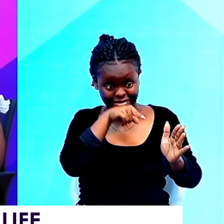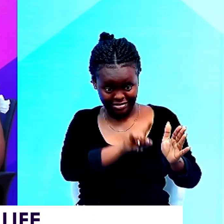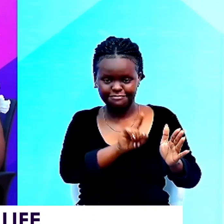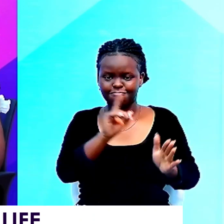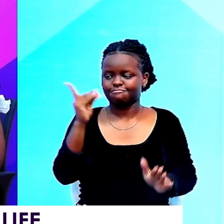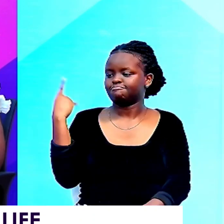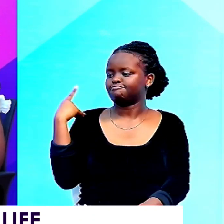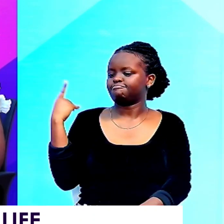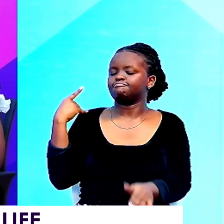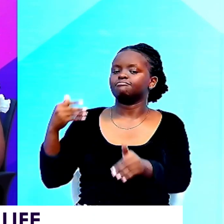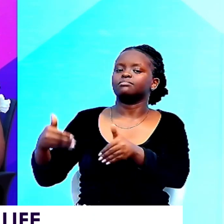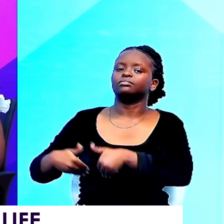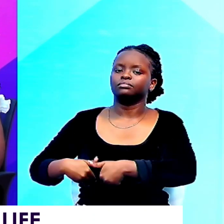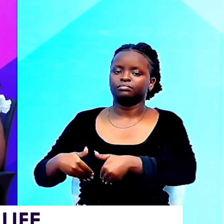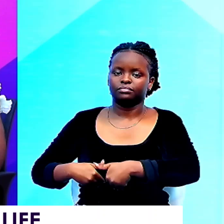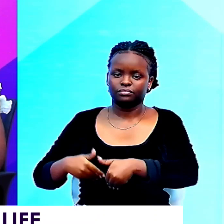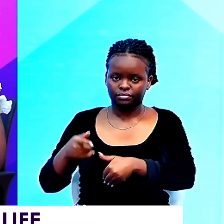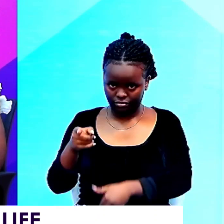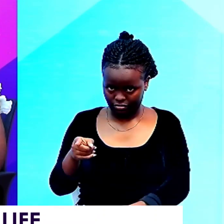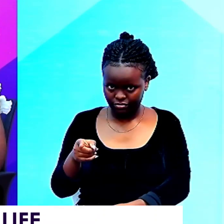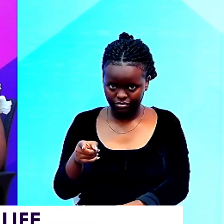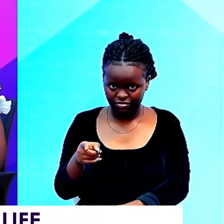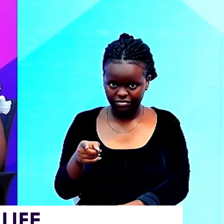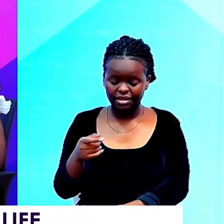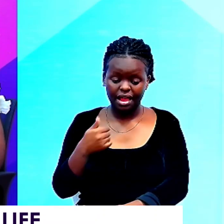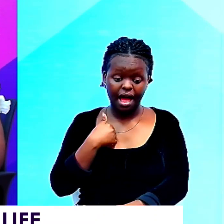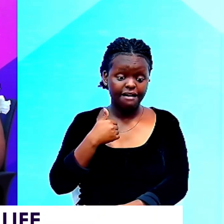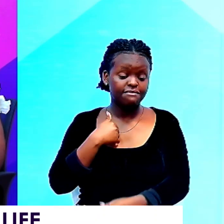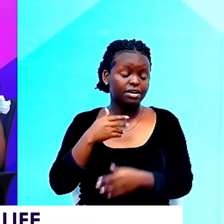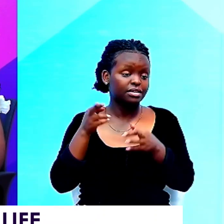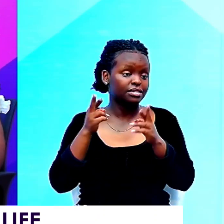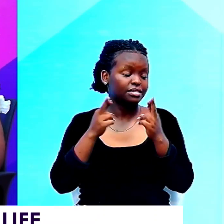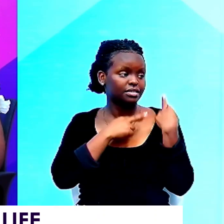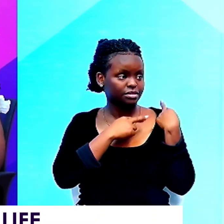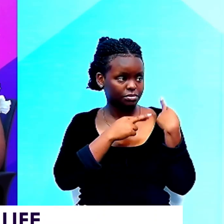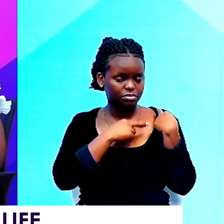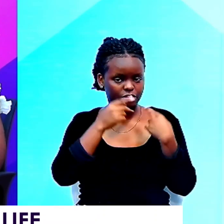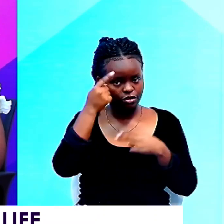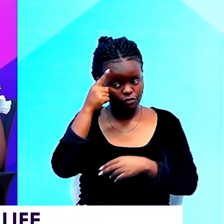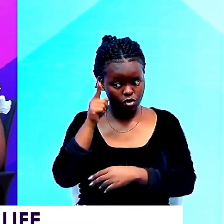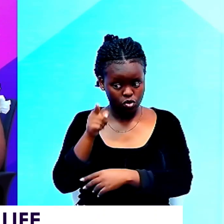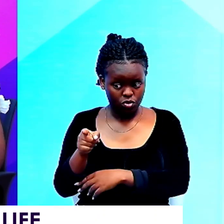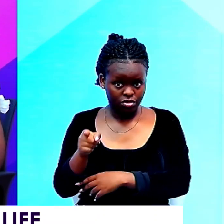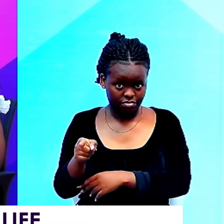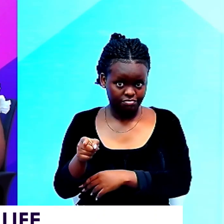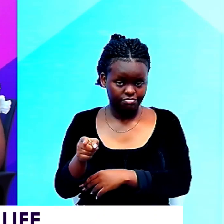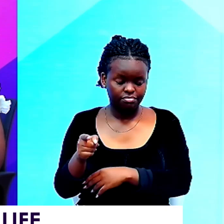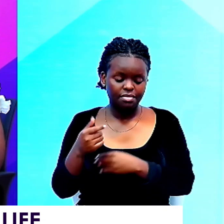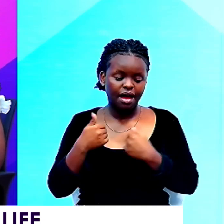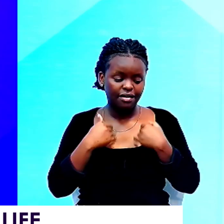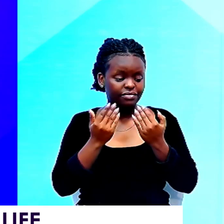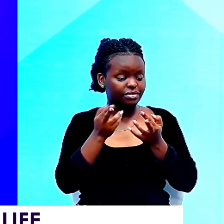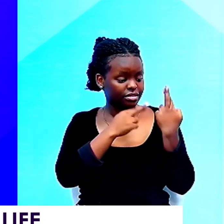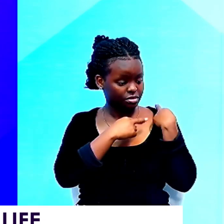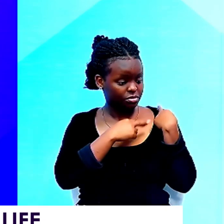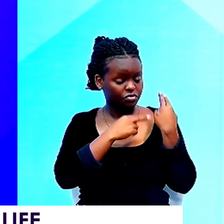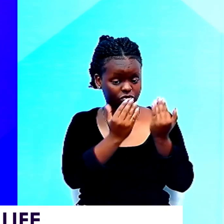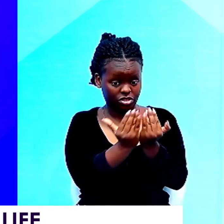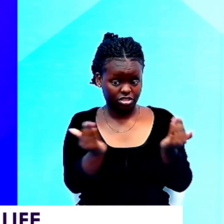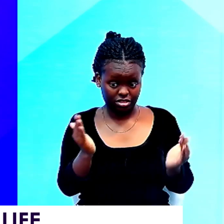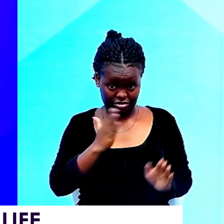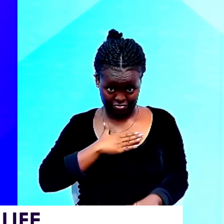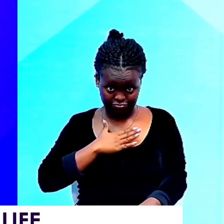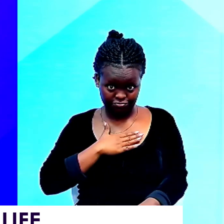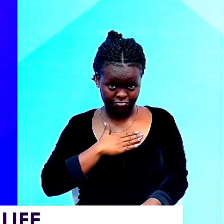youth. I always say that we have a responsibility for the youth. We have a responsibility for our children. It is